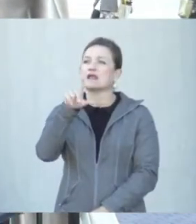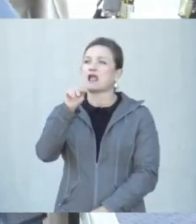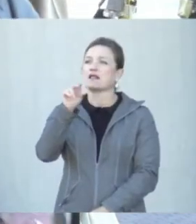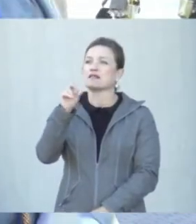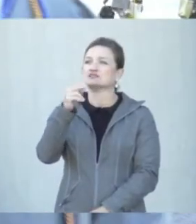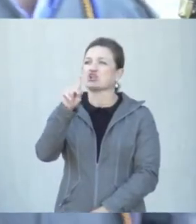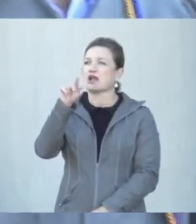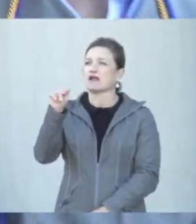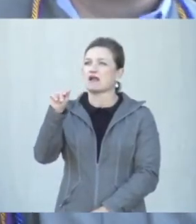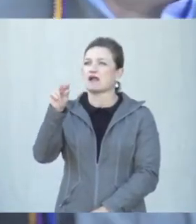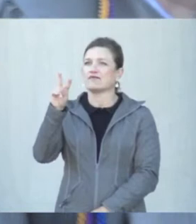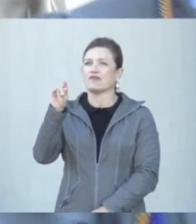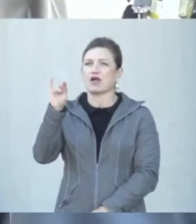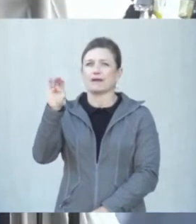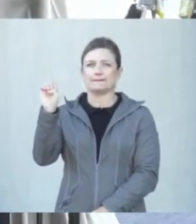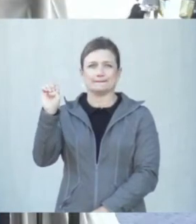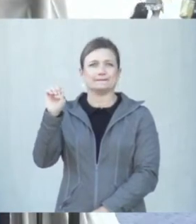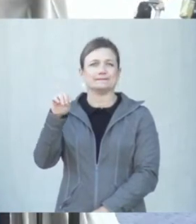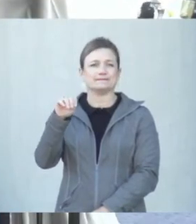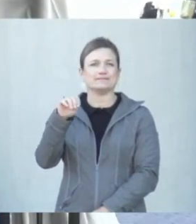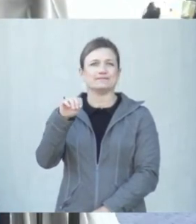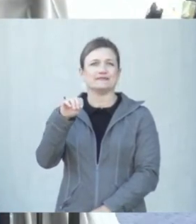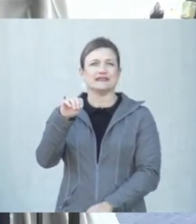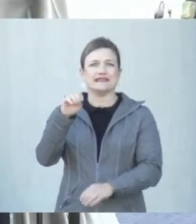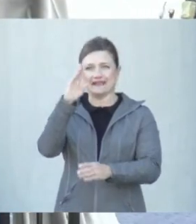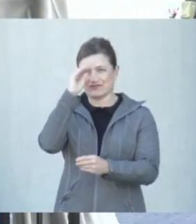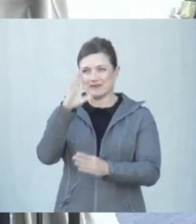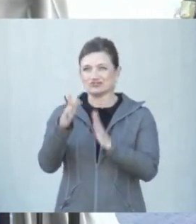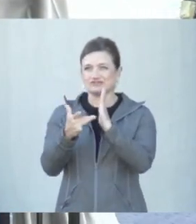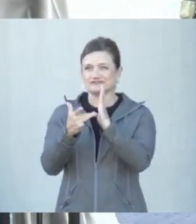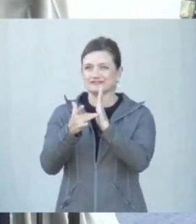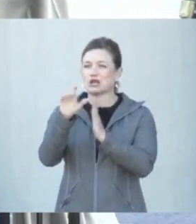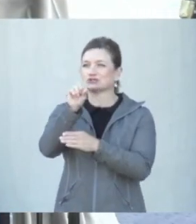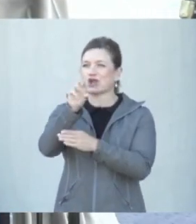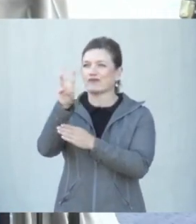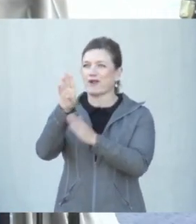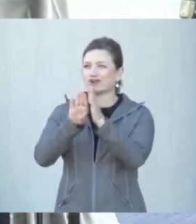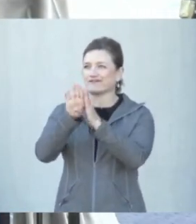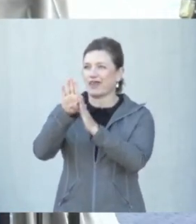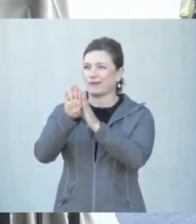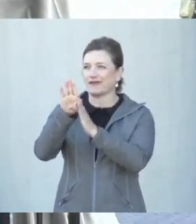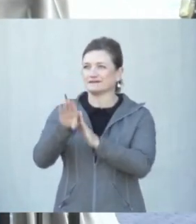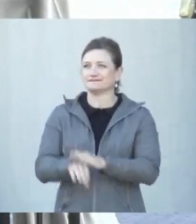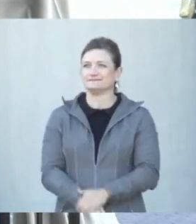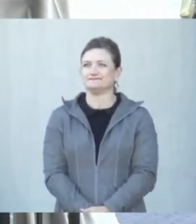Vashaka Balyan, Information Technology Software Development.